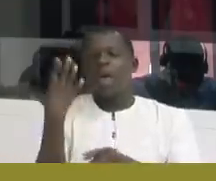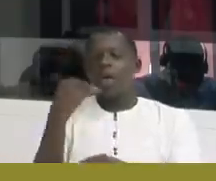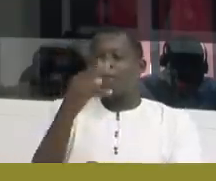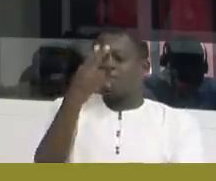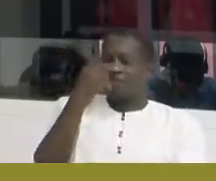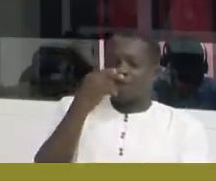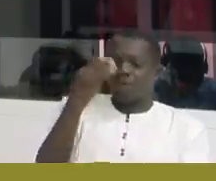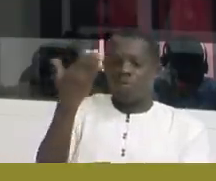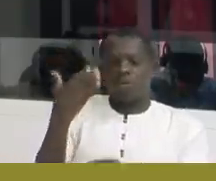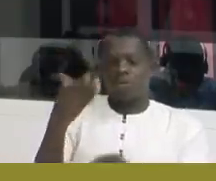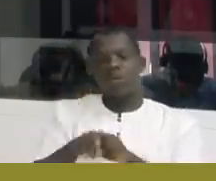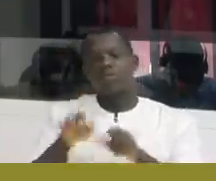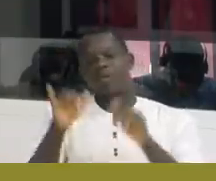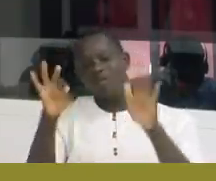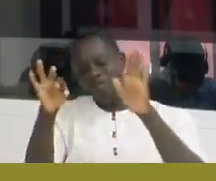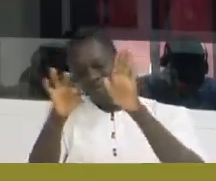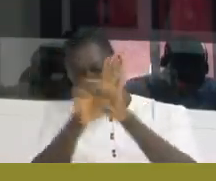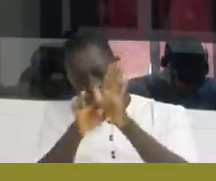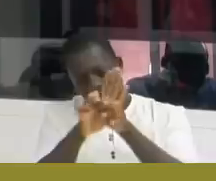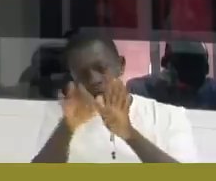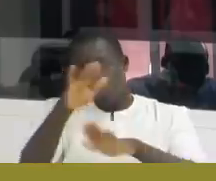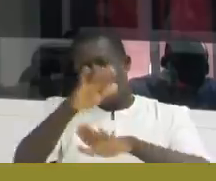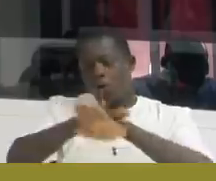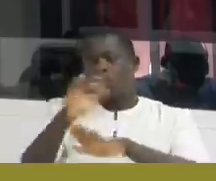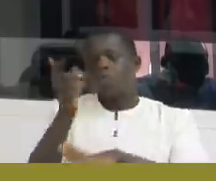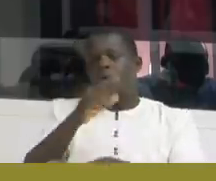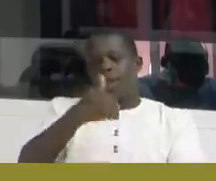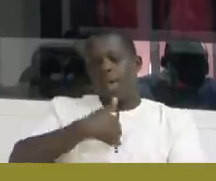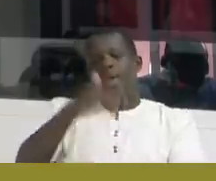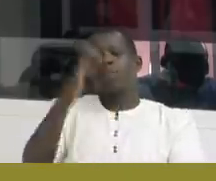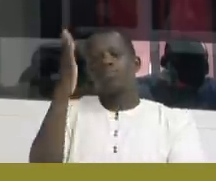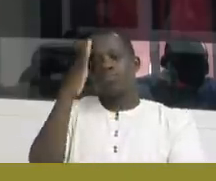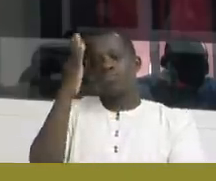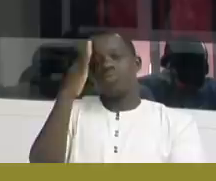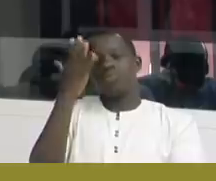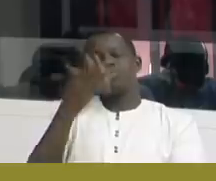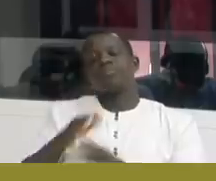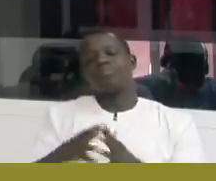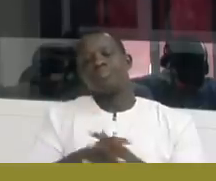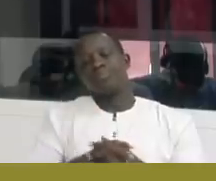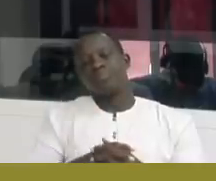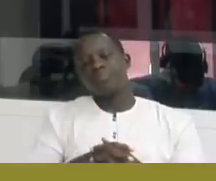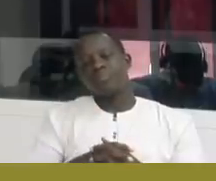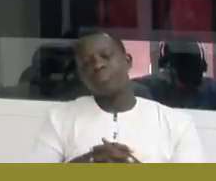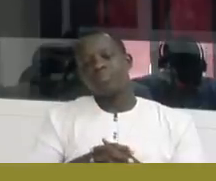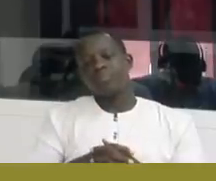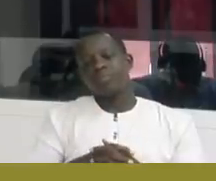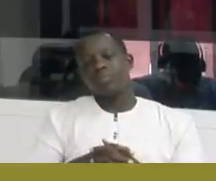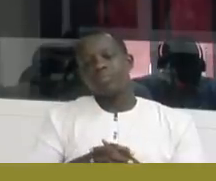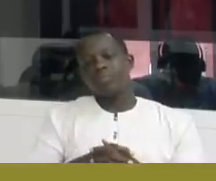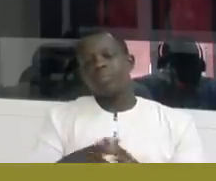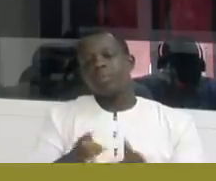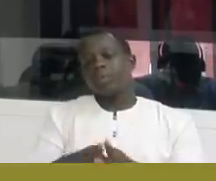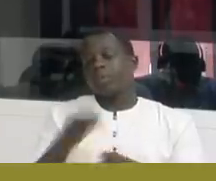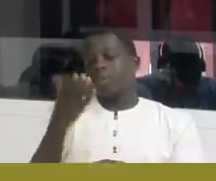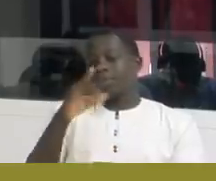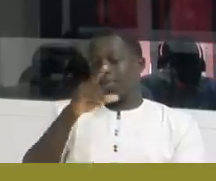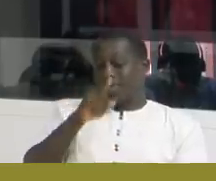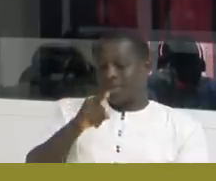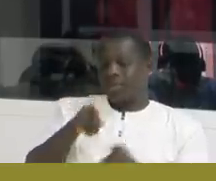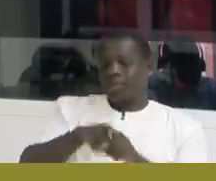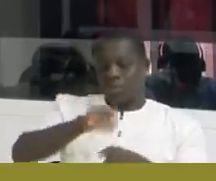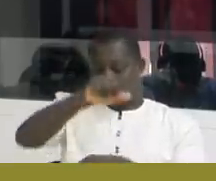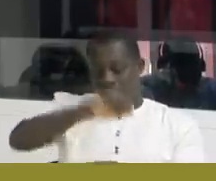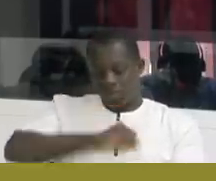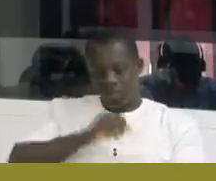stick to what I know. Mr. SINGHATEH, is it conscience here, or is it an effort to run away